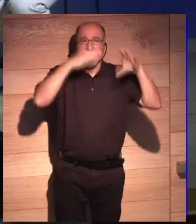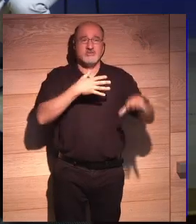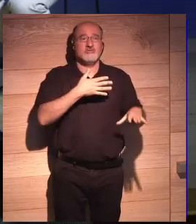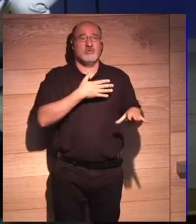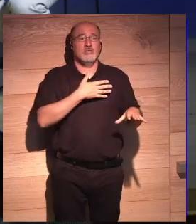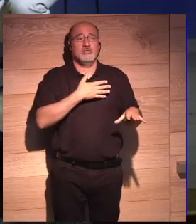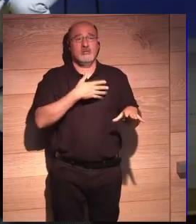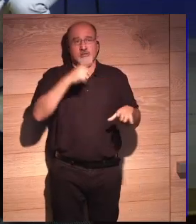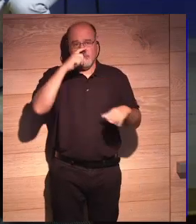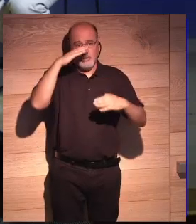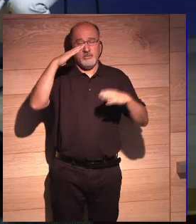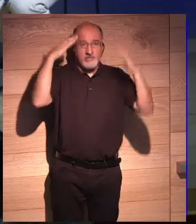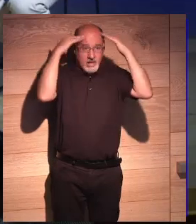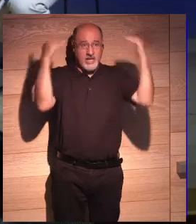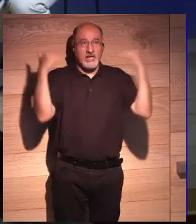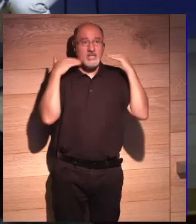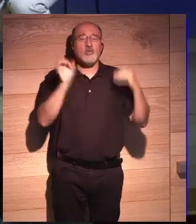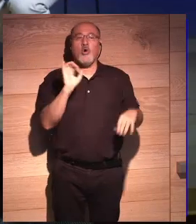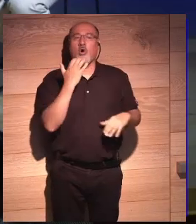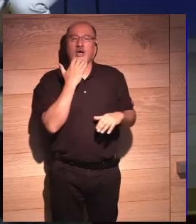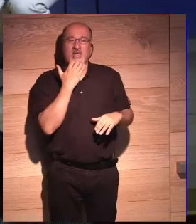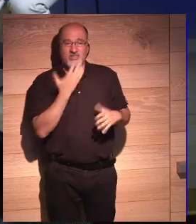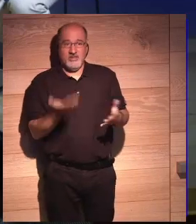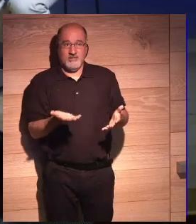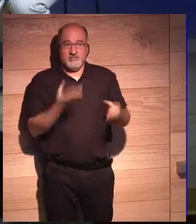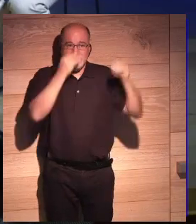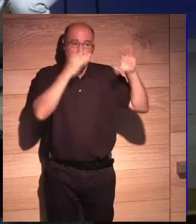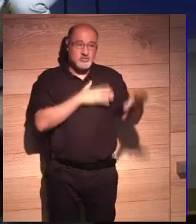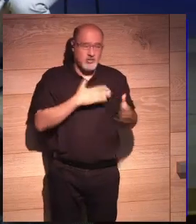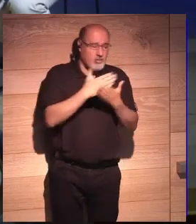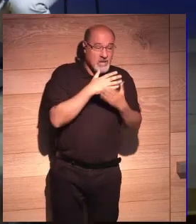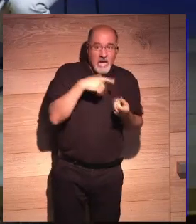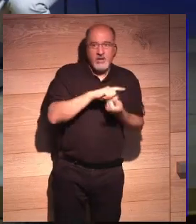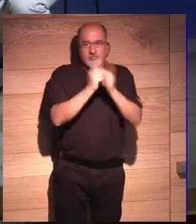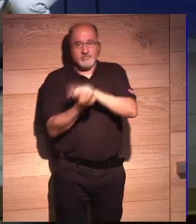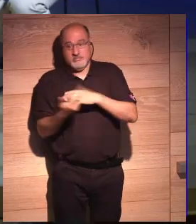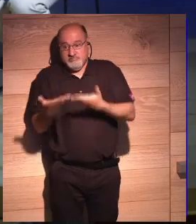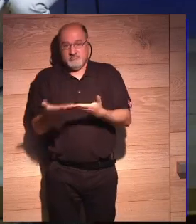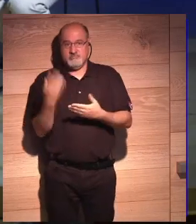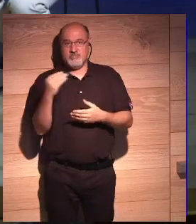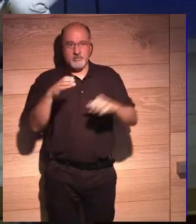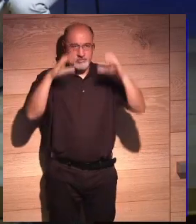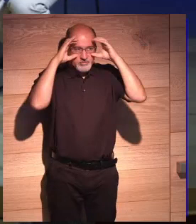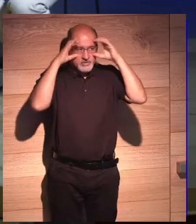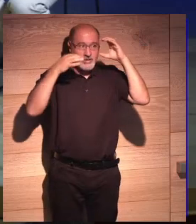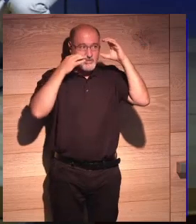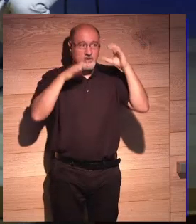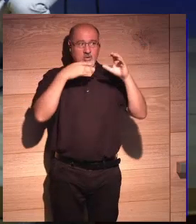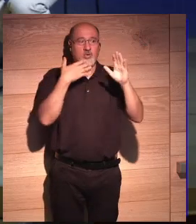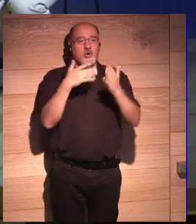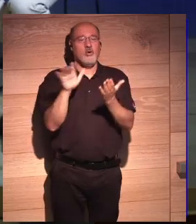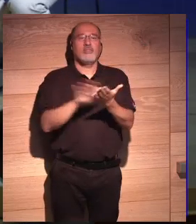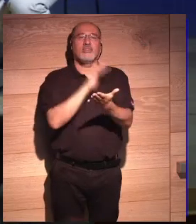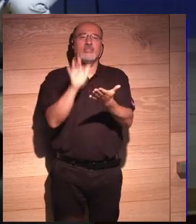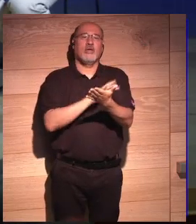school and how we studied the history of Egypt or classical Greece compared to how they can see it